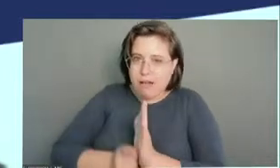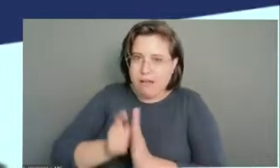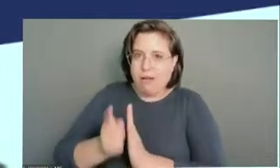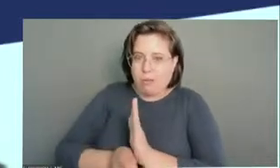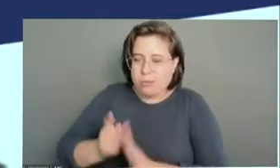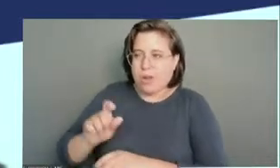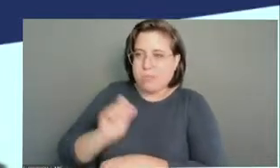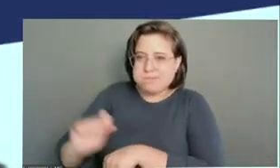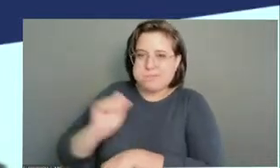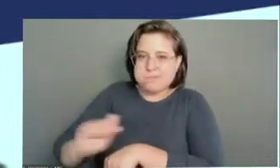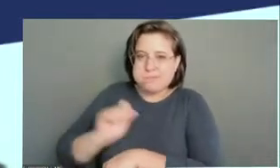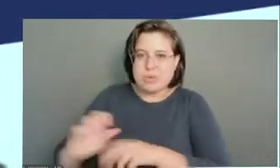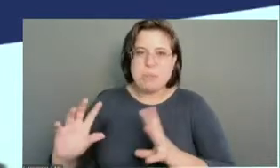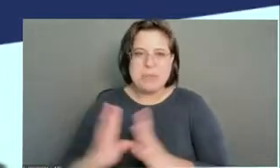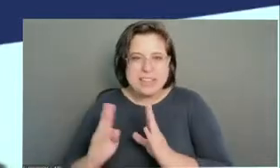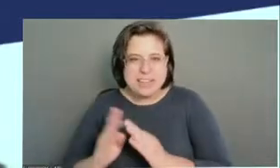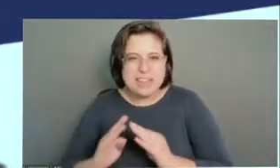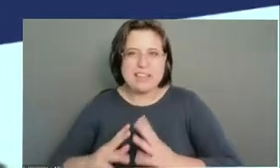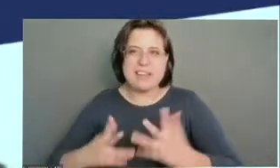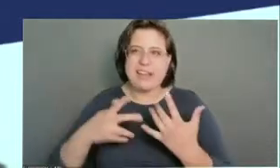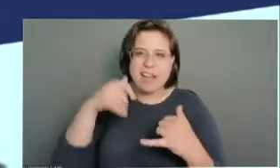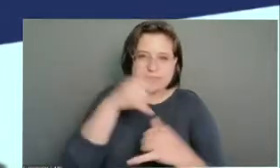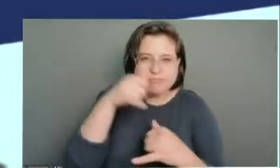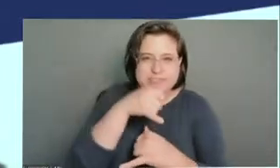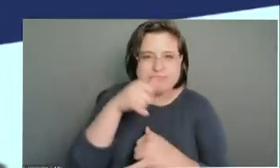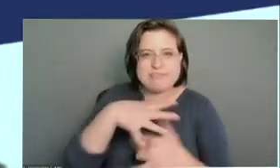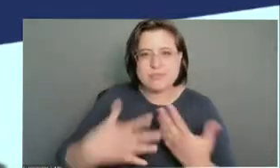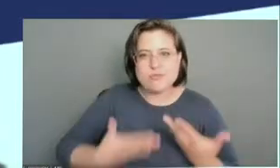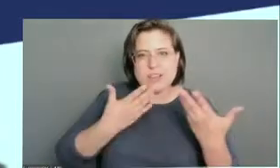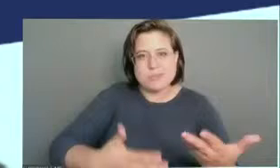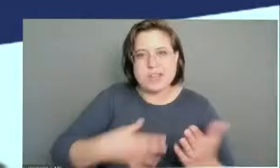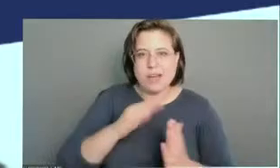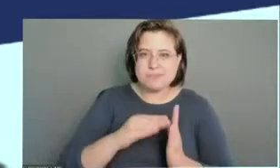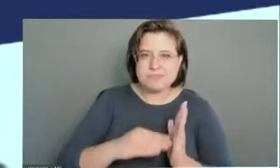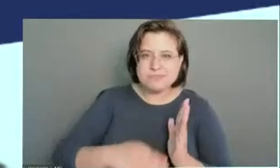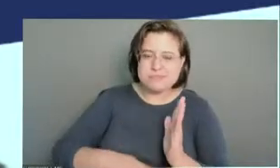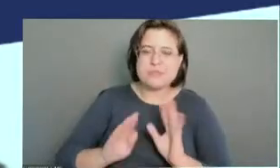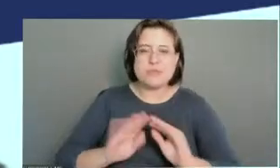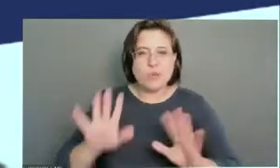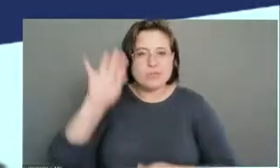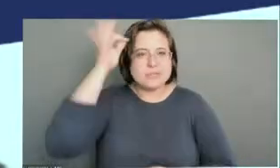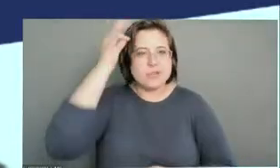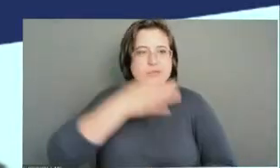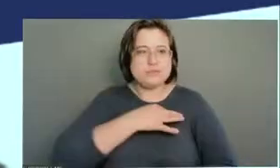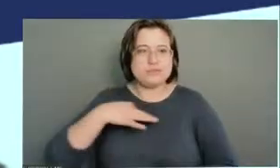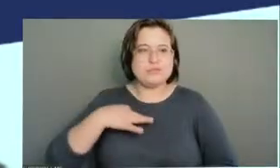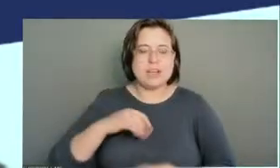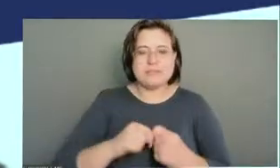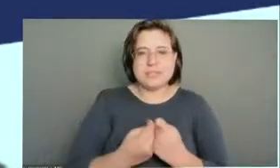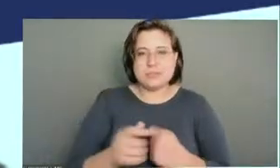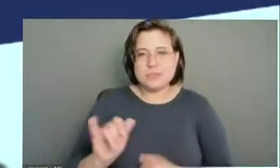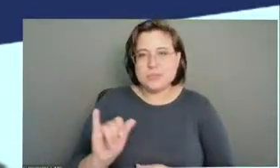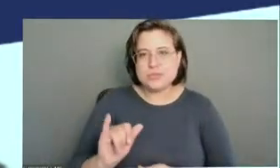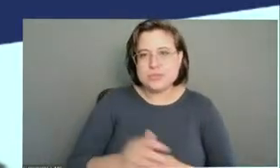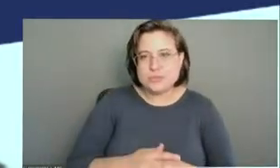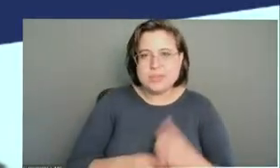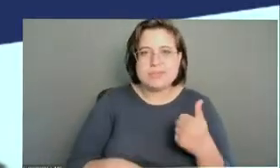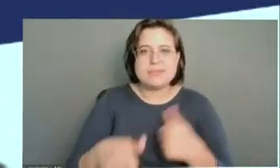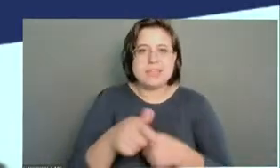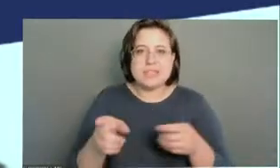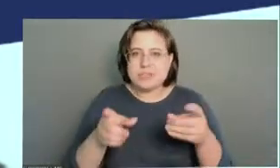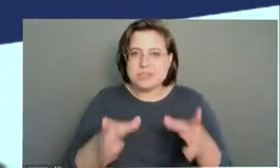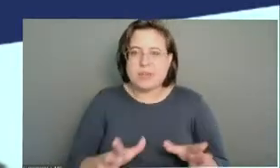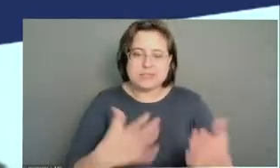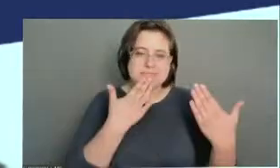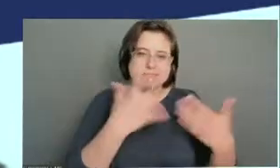subcommittee meetings, working so hard and thoughtfully in these recommendations. And of course, to the federal staff team, Dr. Okafor, our executive director, thank you for your